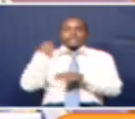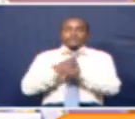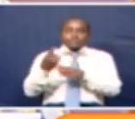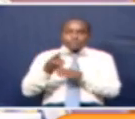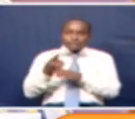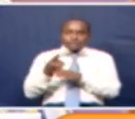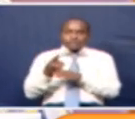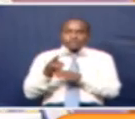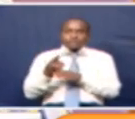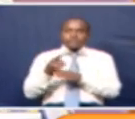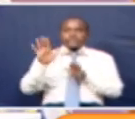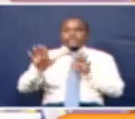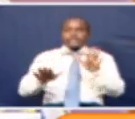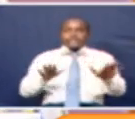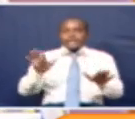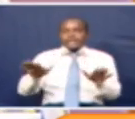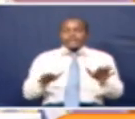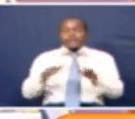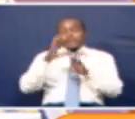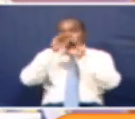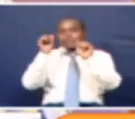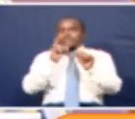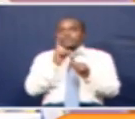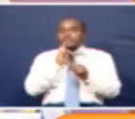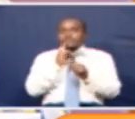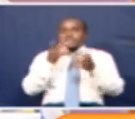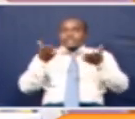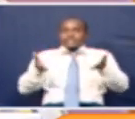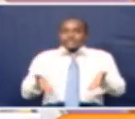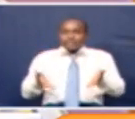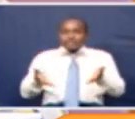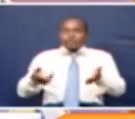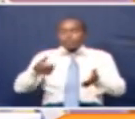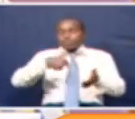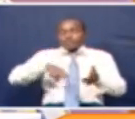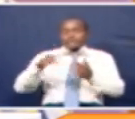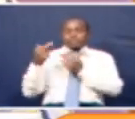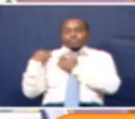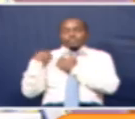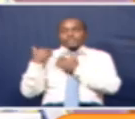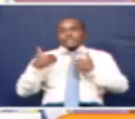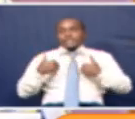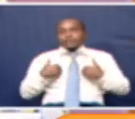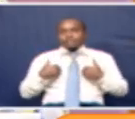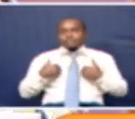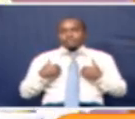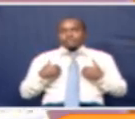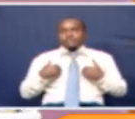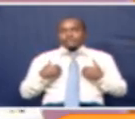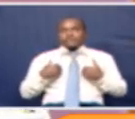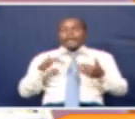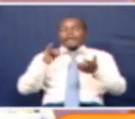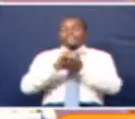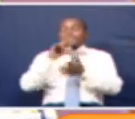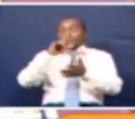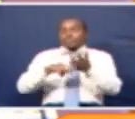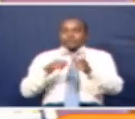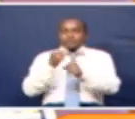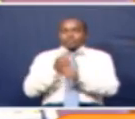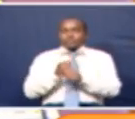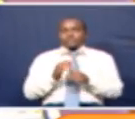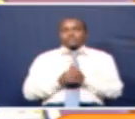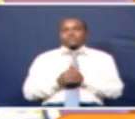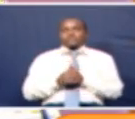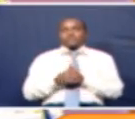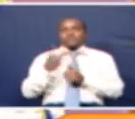in Kirinyaga, the president is saying now he has an obligation to reach out. And that is what he did in 5 years ago,